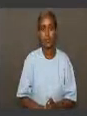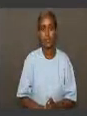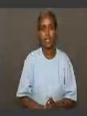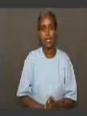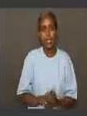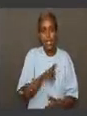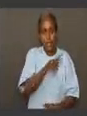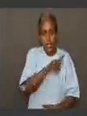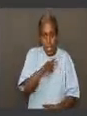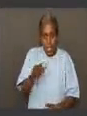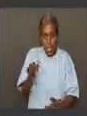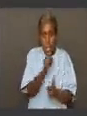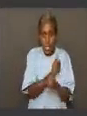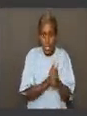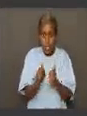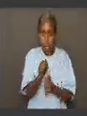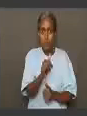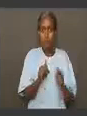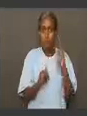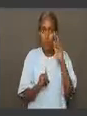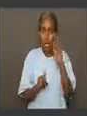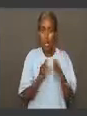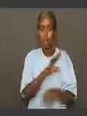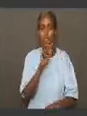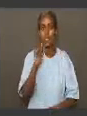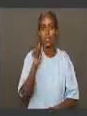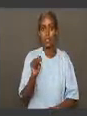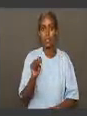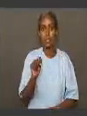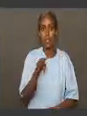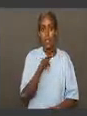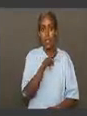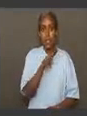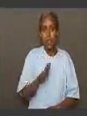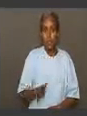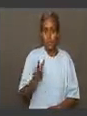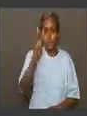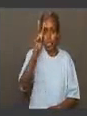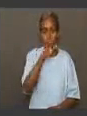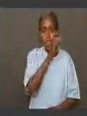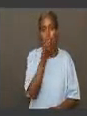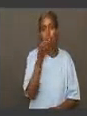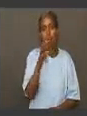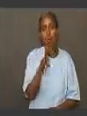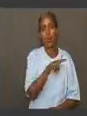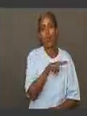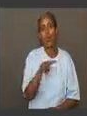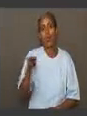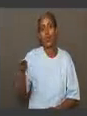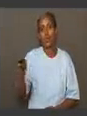Is the line through R and T vertical or horizontal?